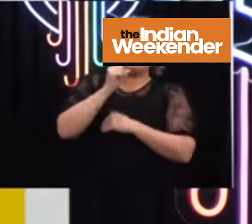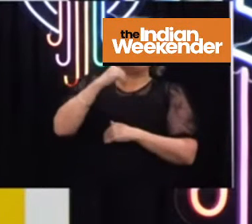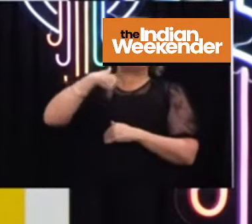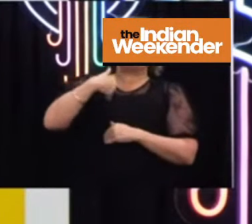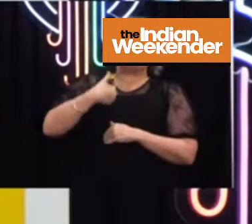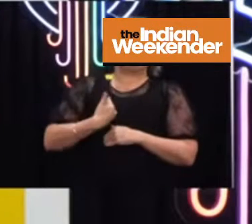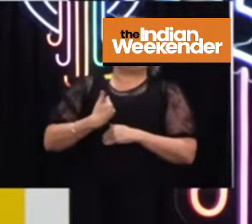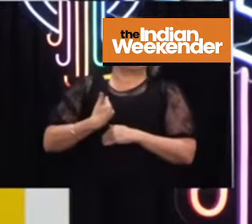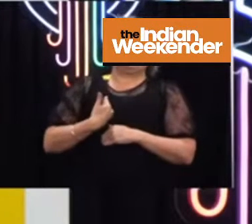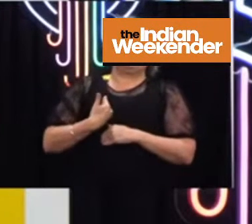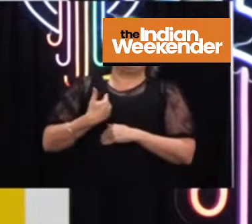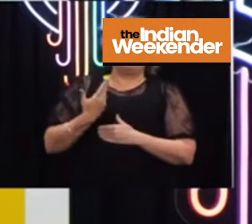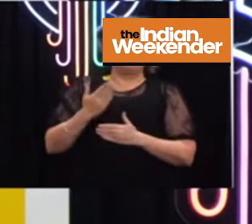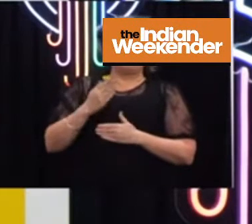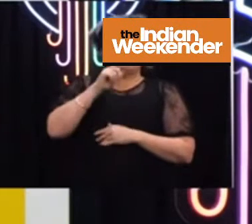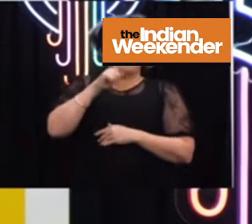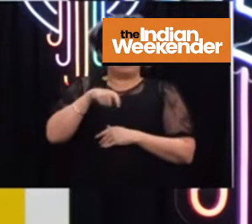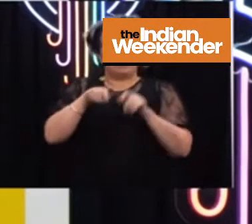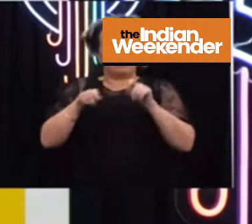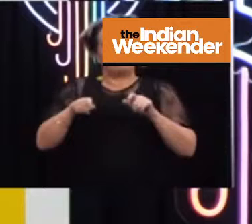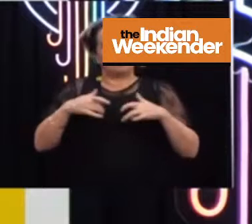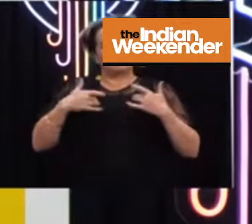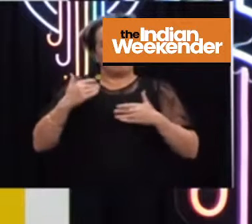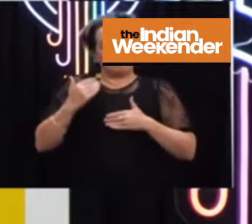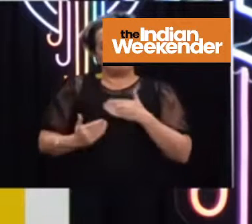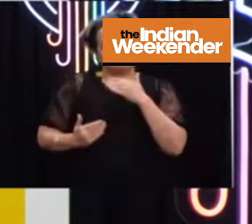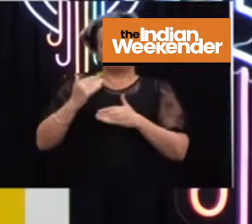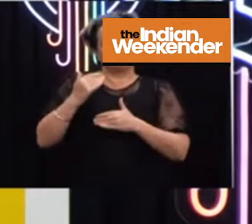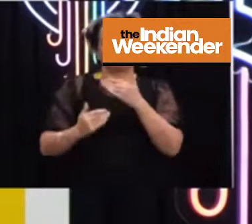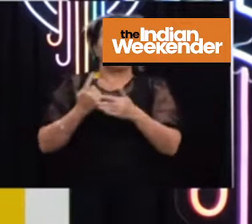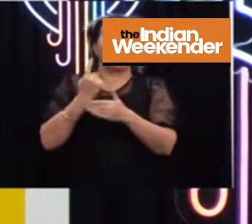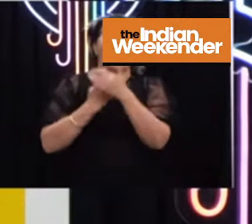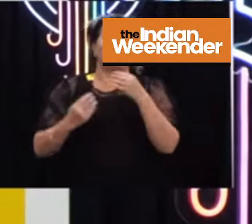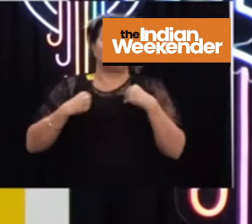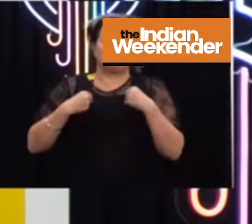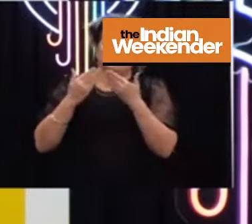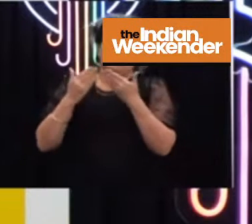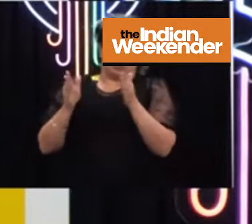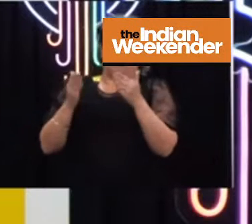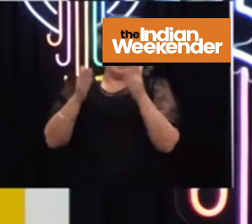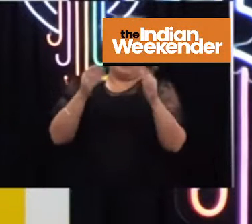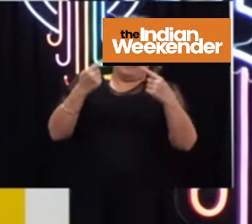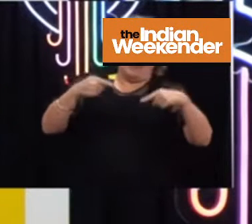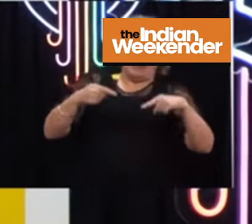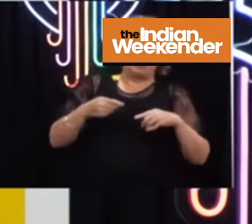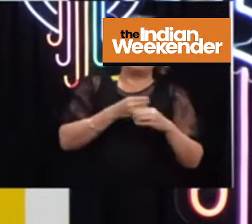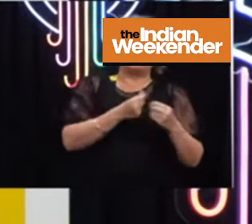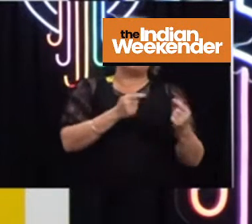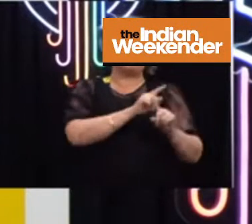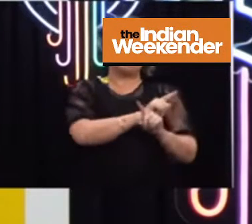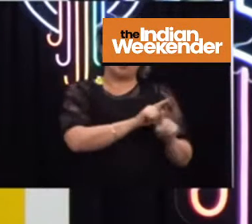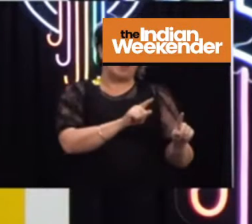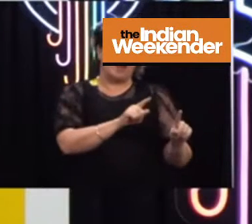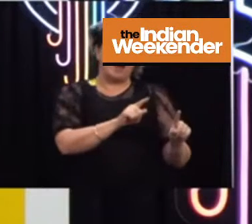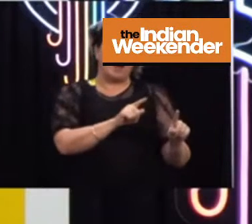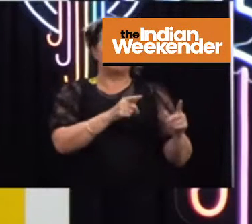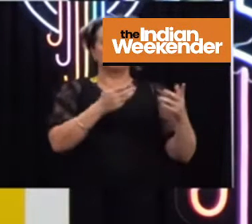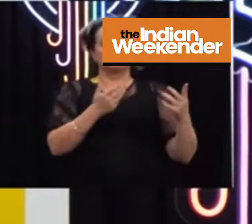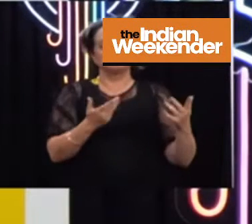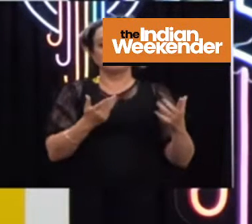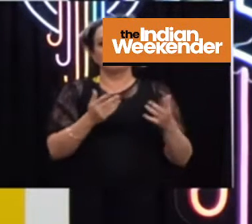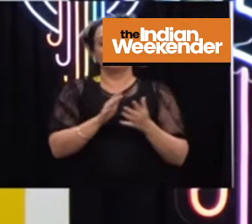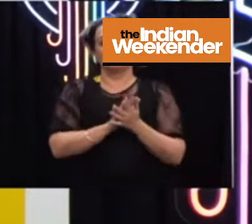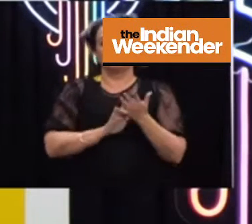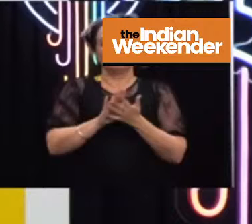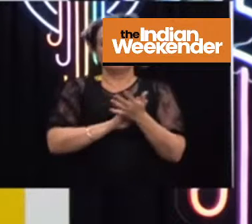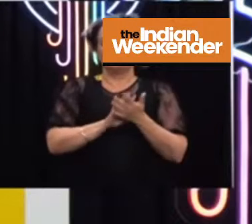to continue to survive and continue as much as possible those essentials of life. And so that heavily